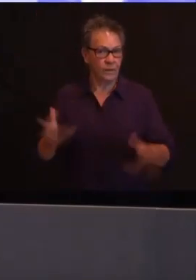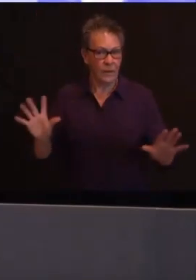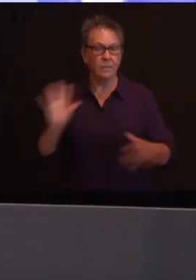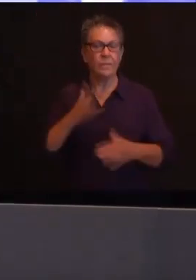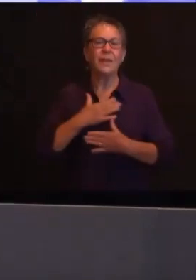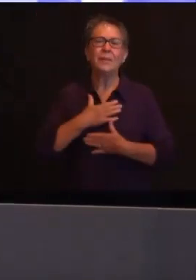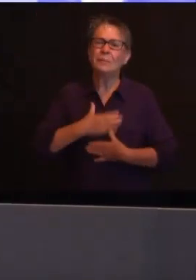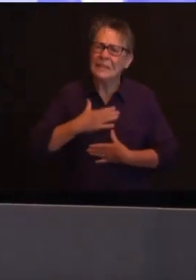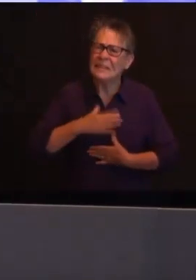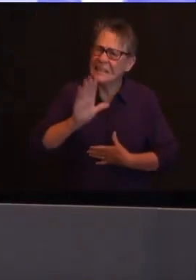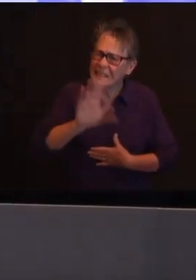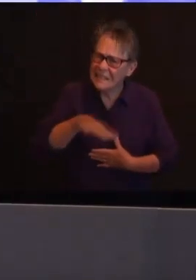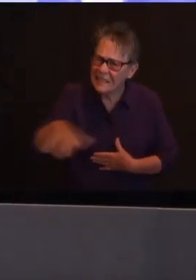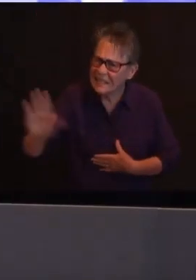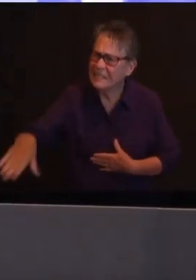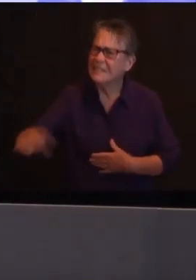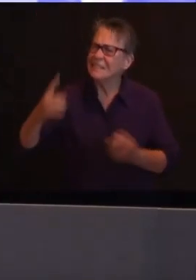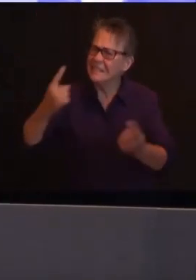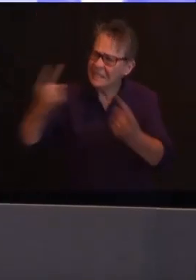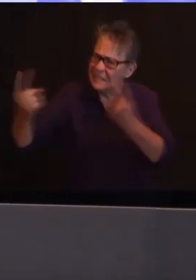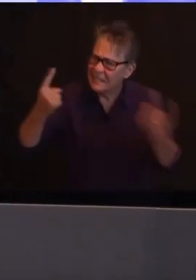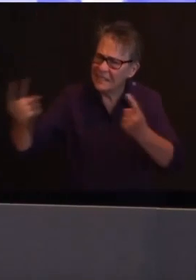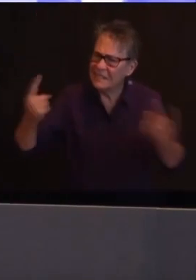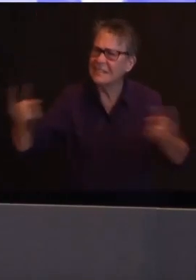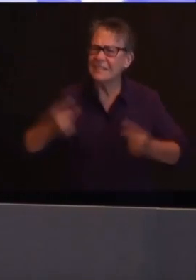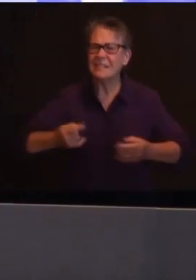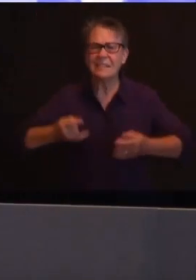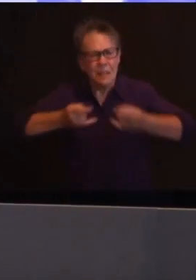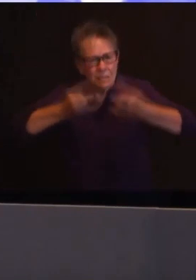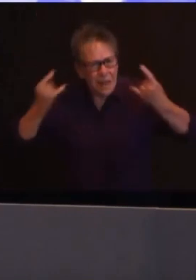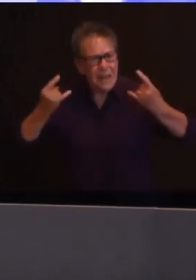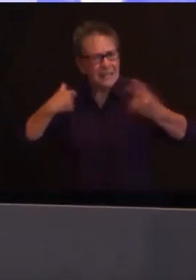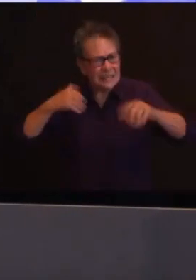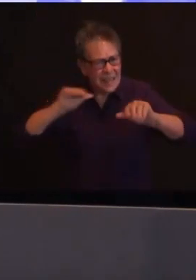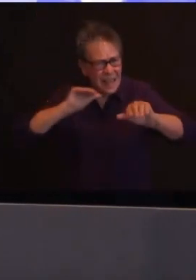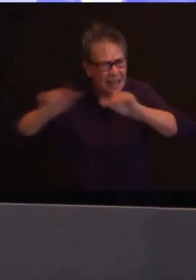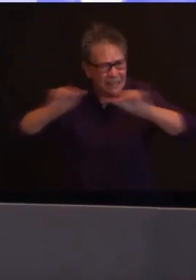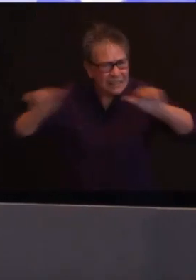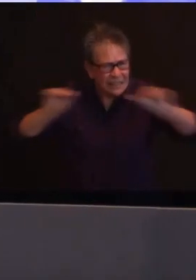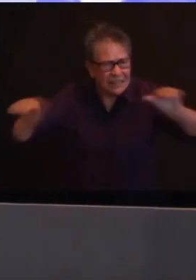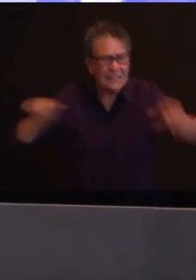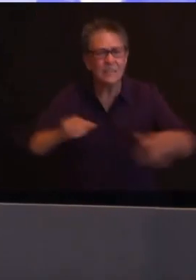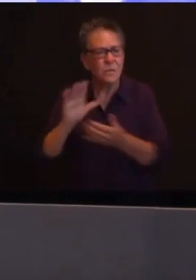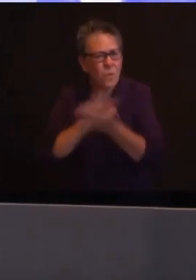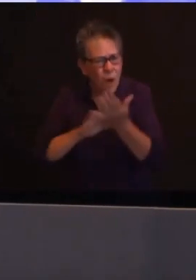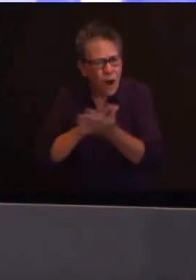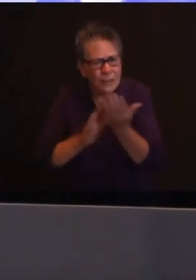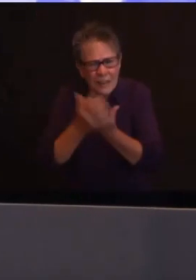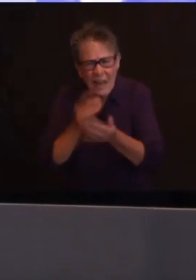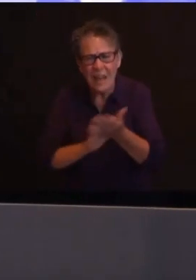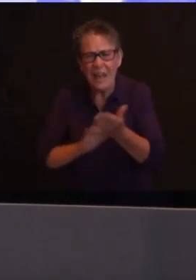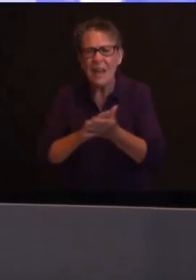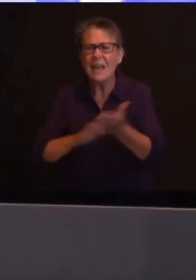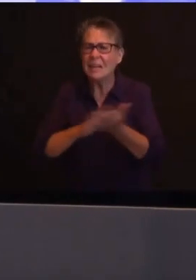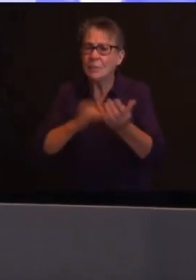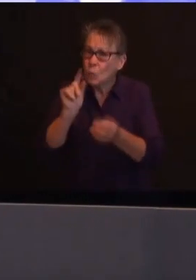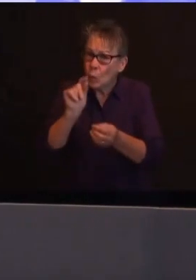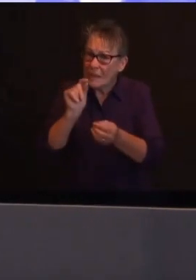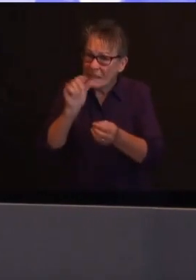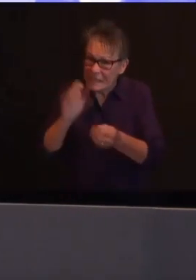distancing, wear a face covering, and wash your hands frequently for at least 20 seconds. Stay connected, stay safe, stay